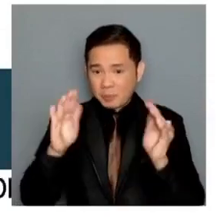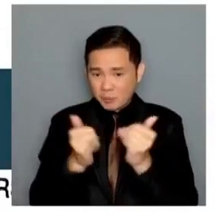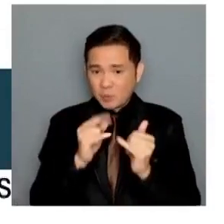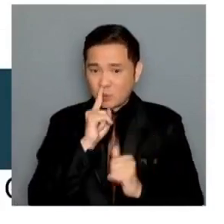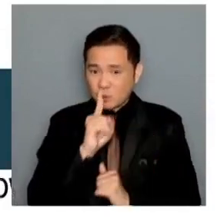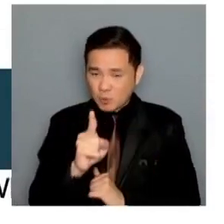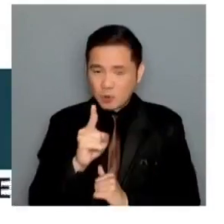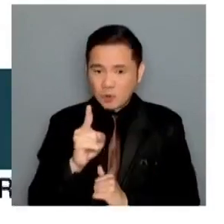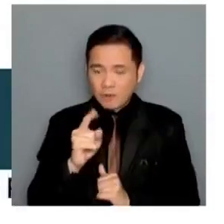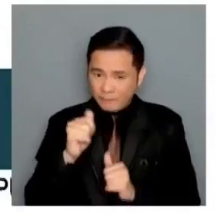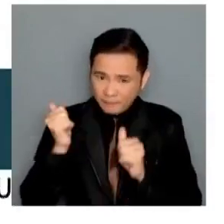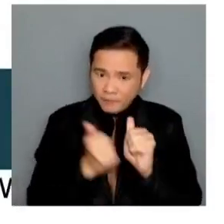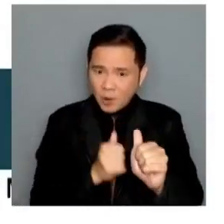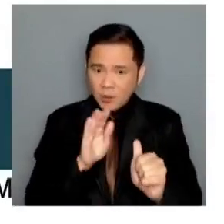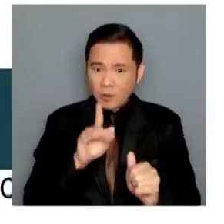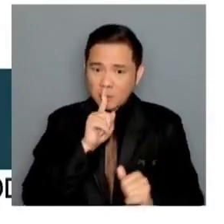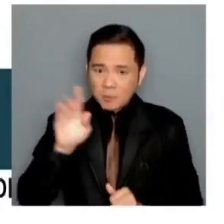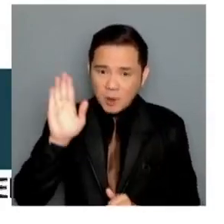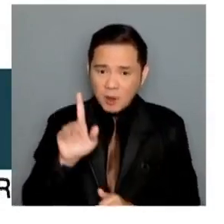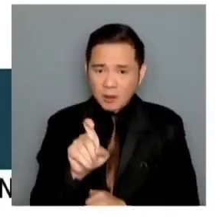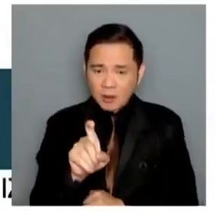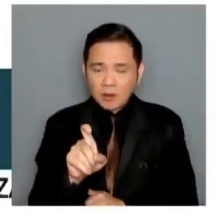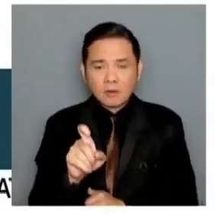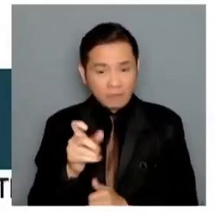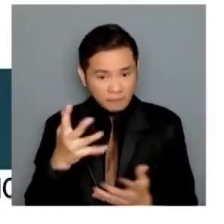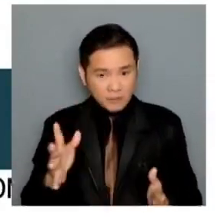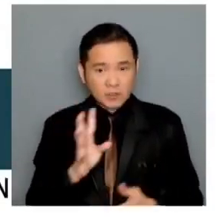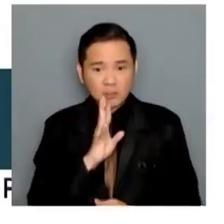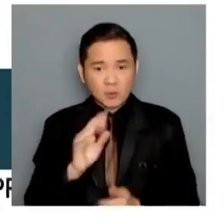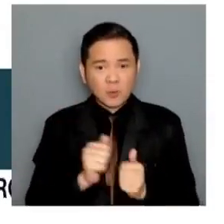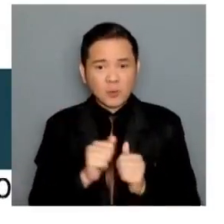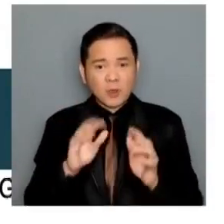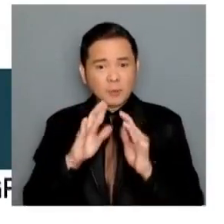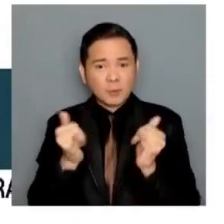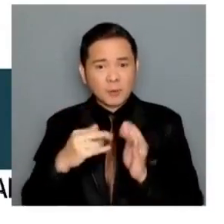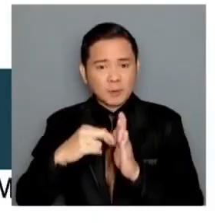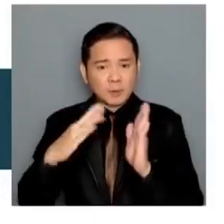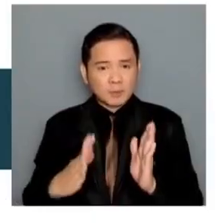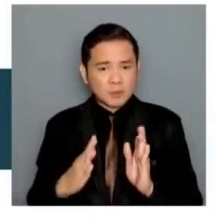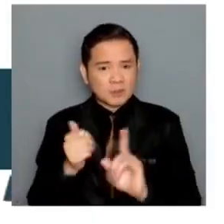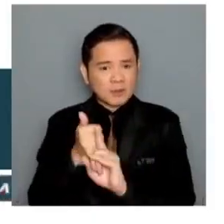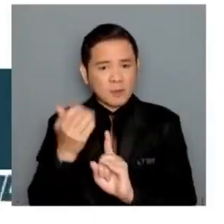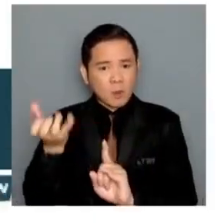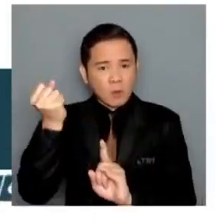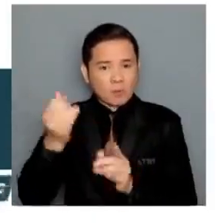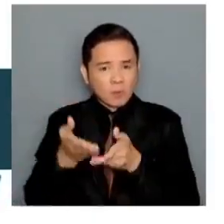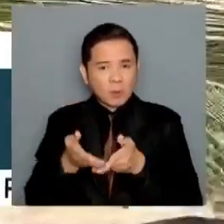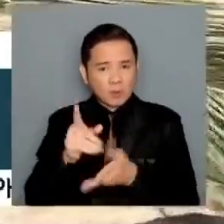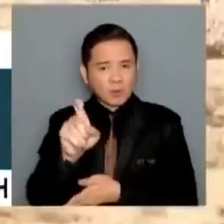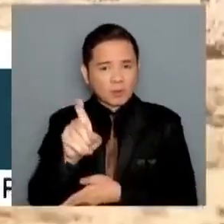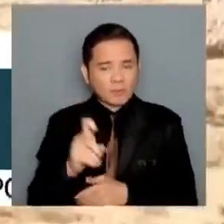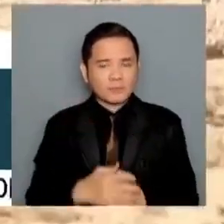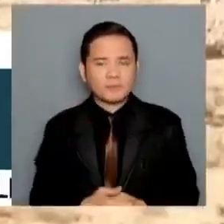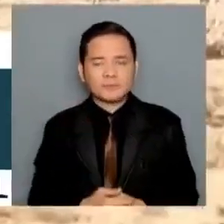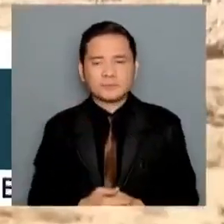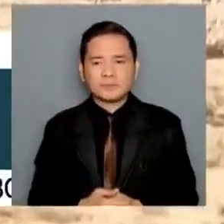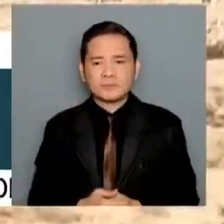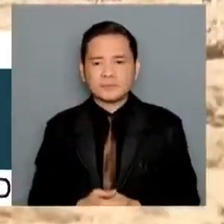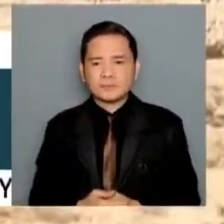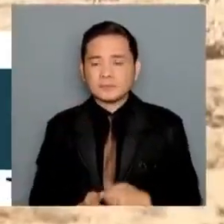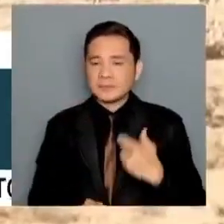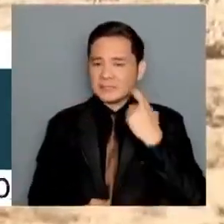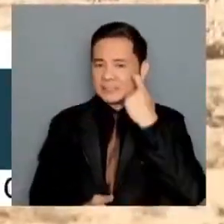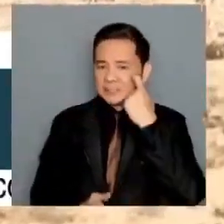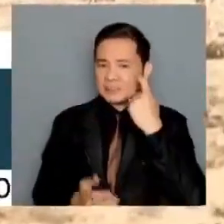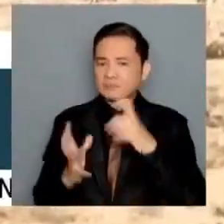have you spoken with any of the representatives of the company which owns the tanker? Immediately after the incident, the following day, I have